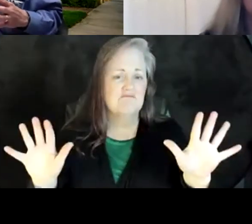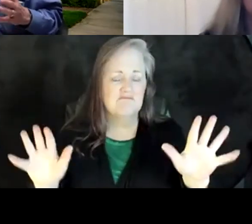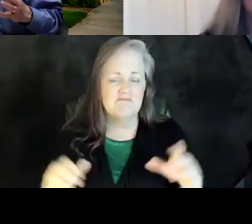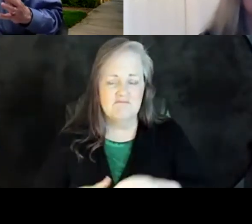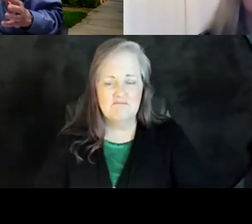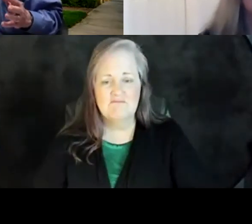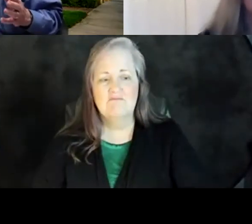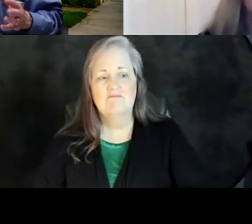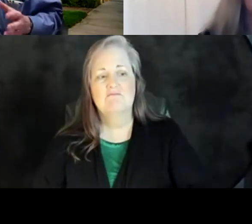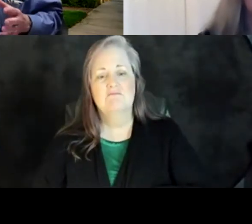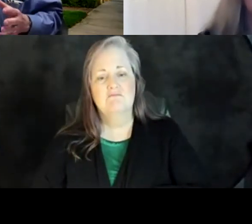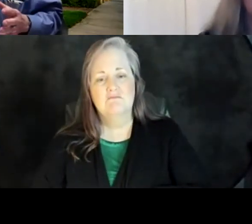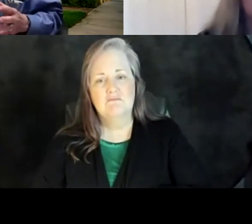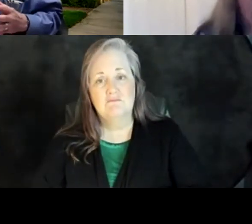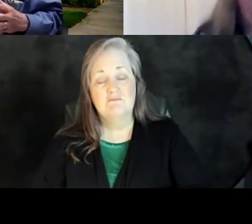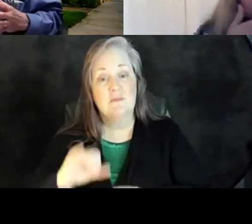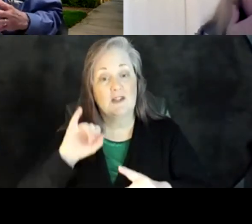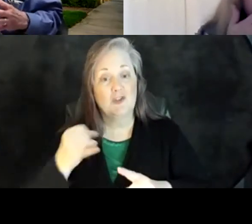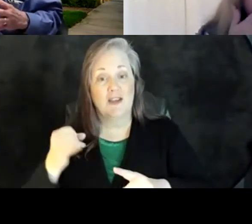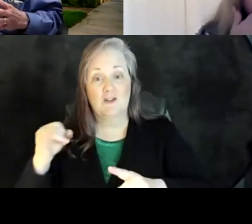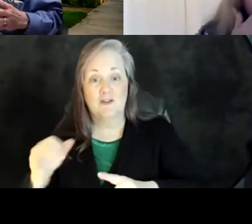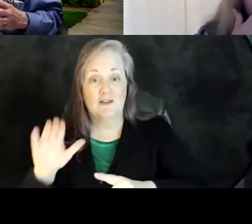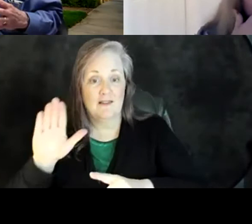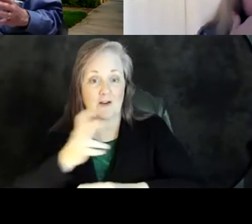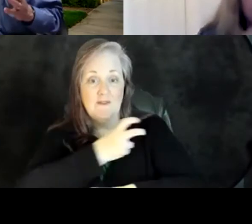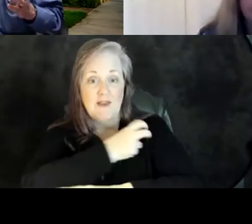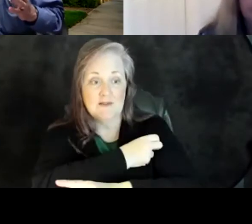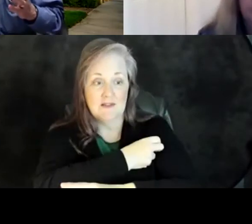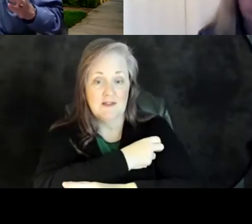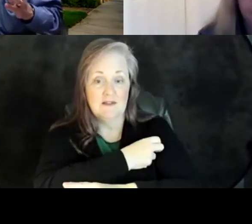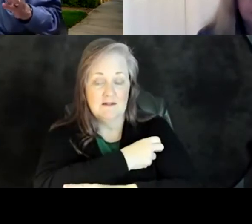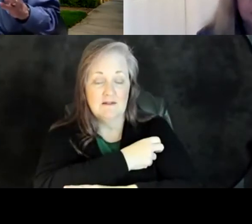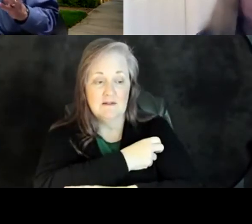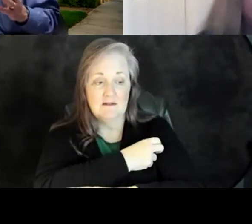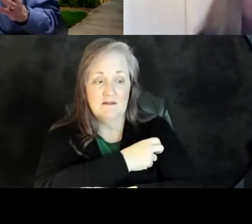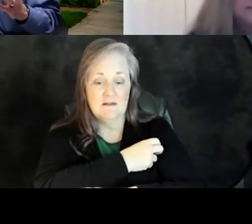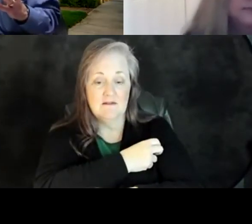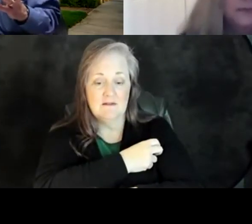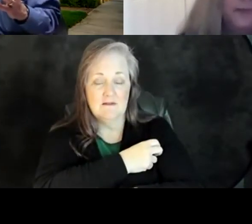The J&J vaccine is